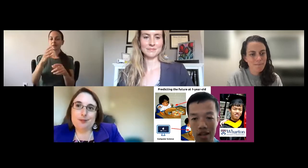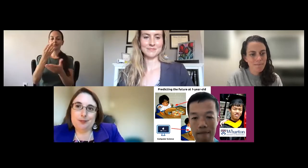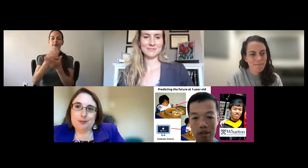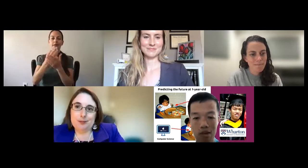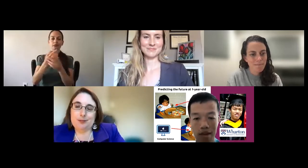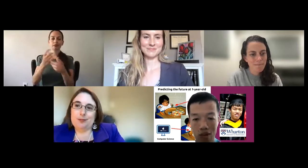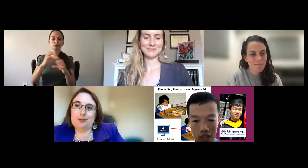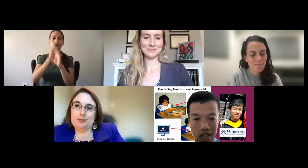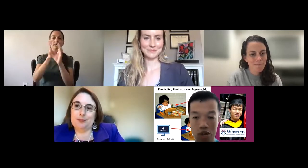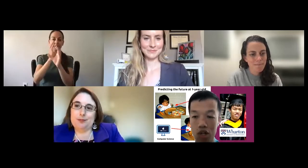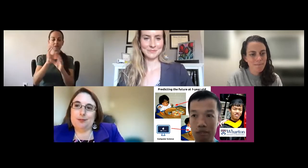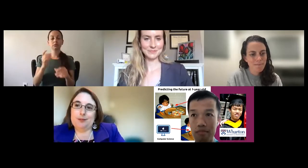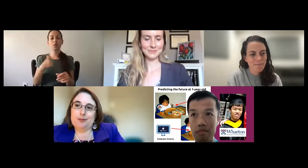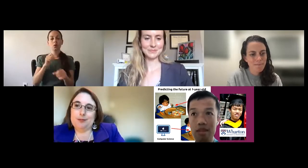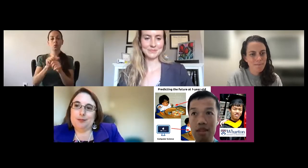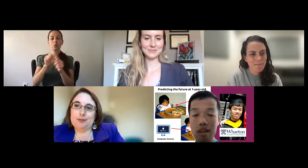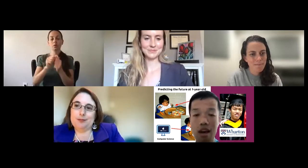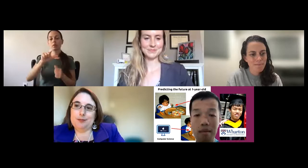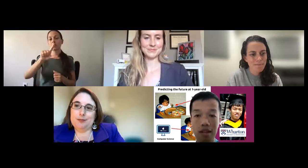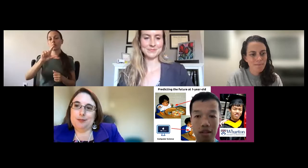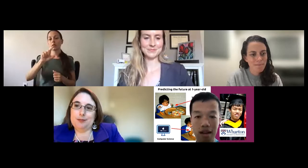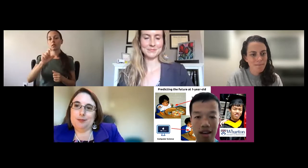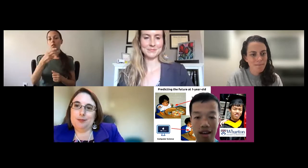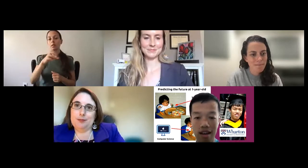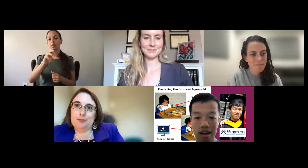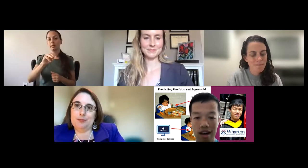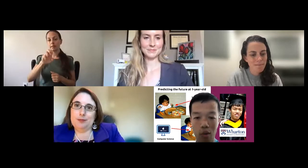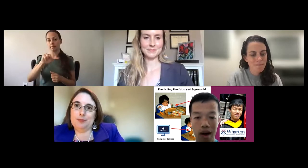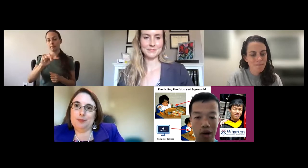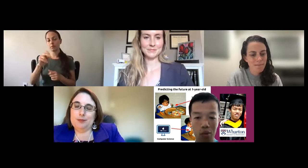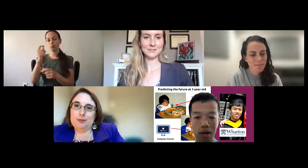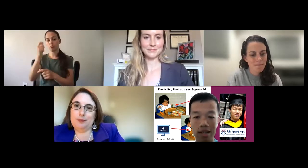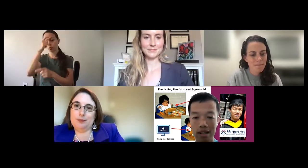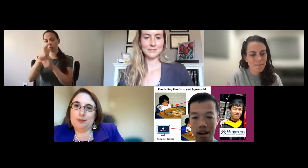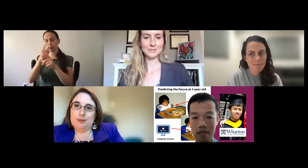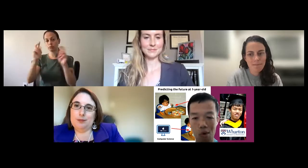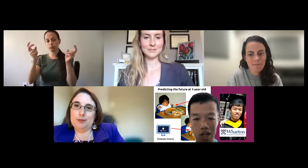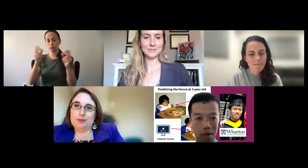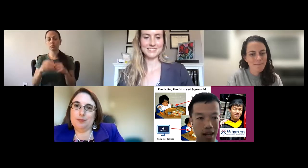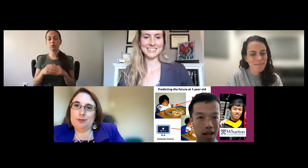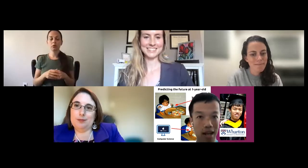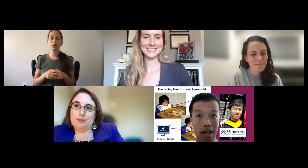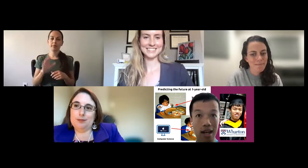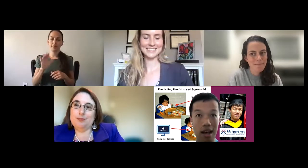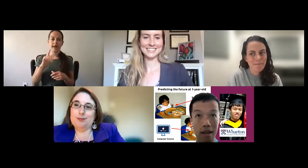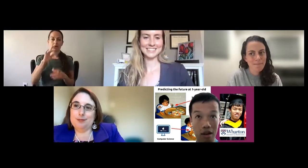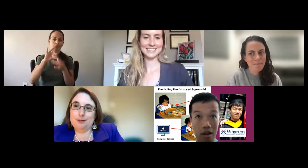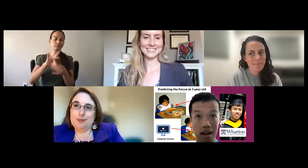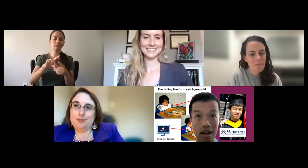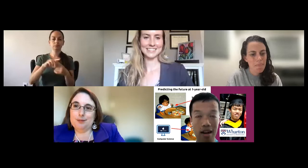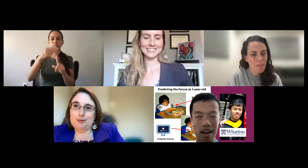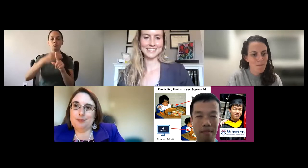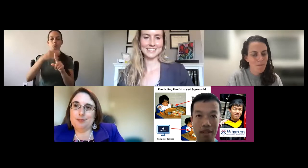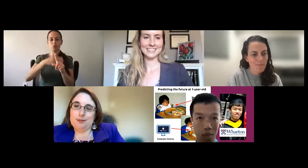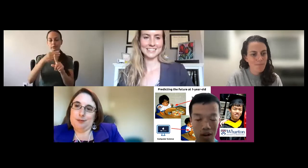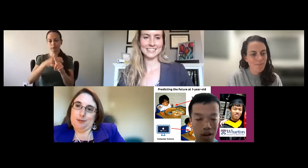Lehman Brothers. So that was my first exposure into the wild, wild west of the mortgage market.